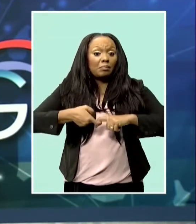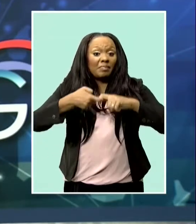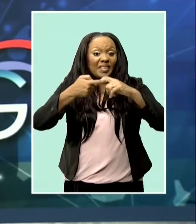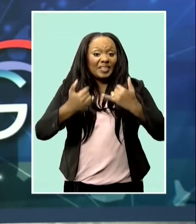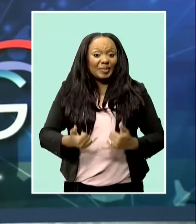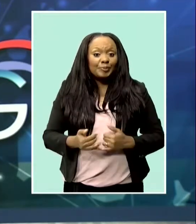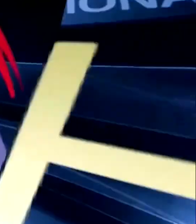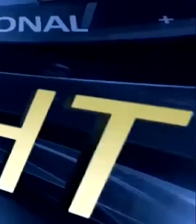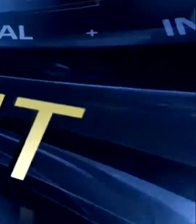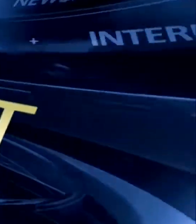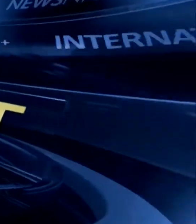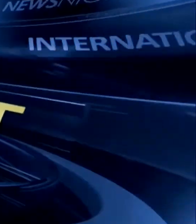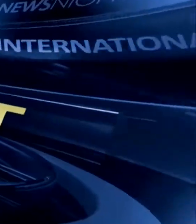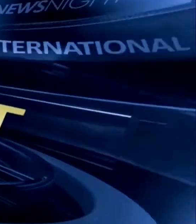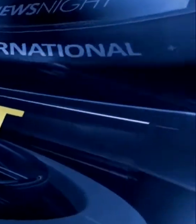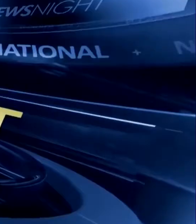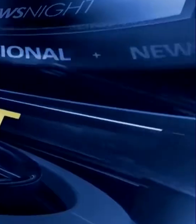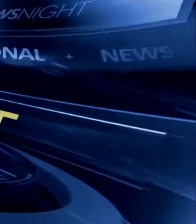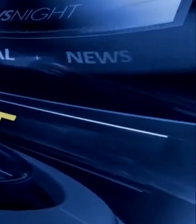us.